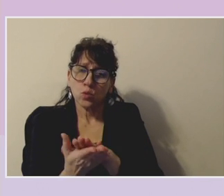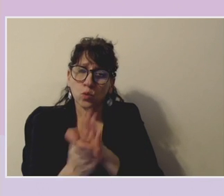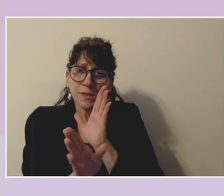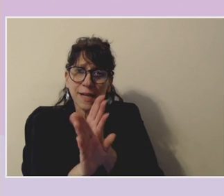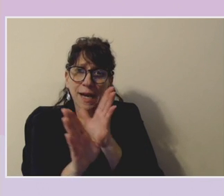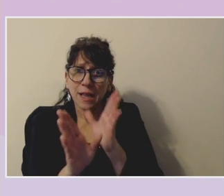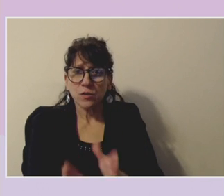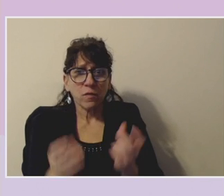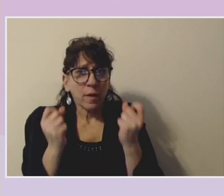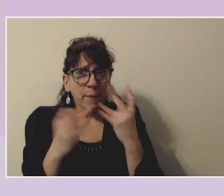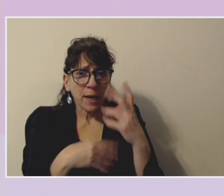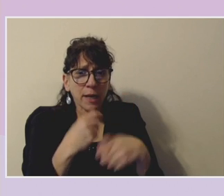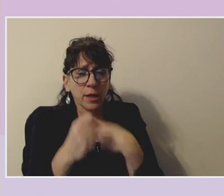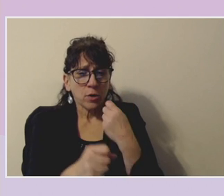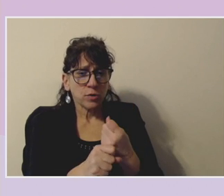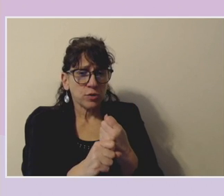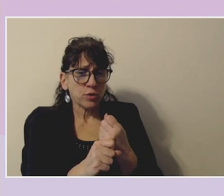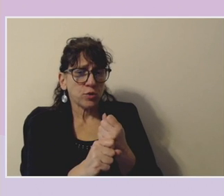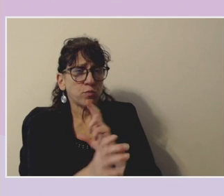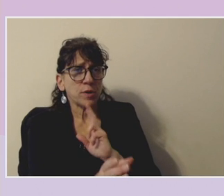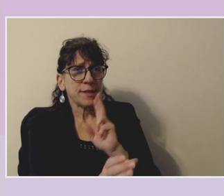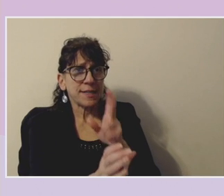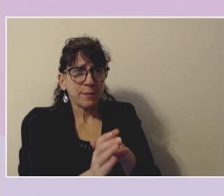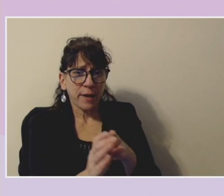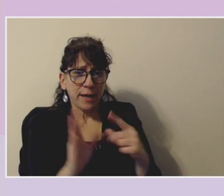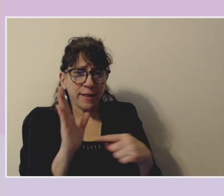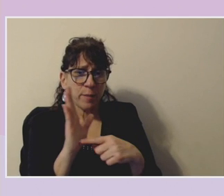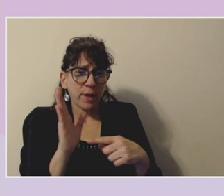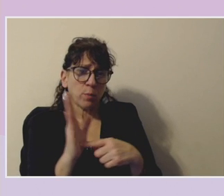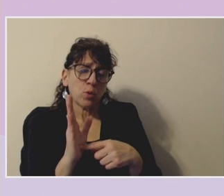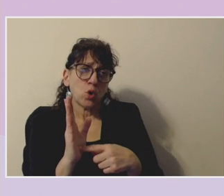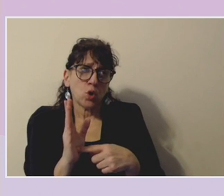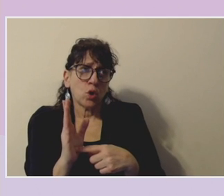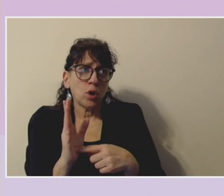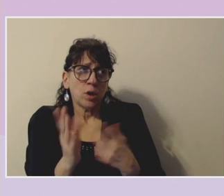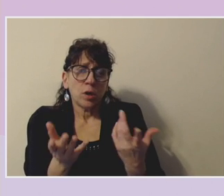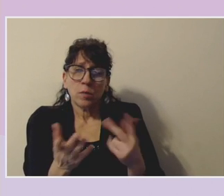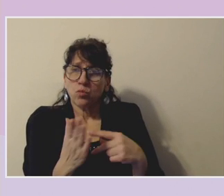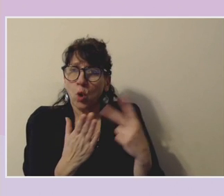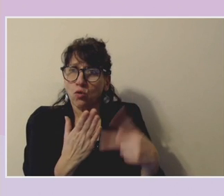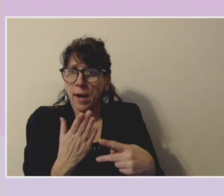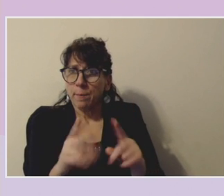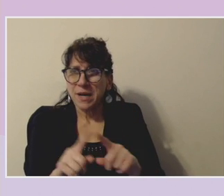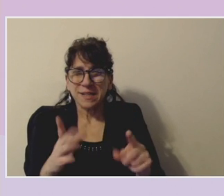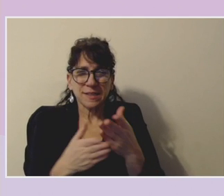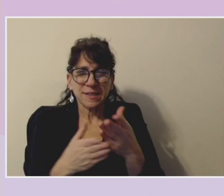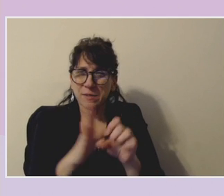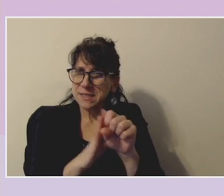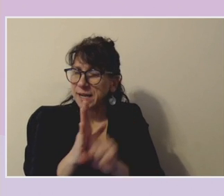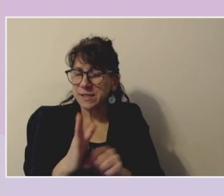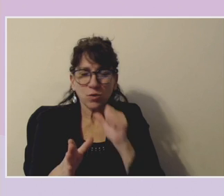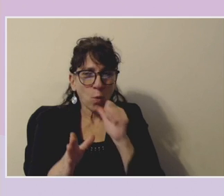participate and bill on a program, but we know some states don't. And so to that extent, are